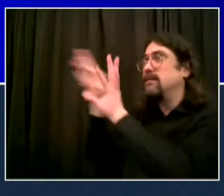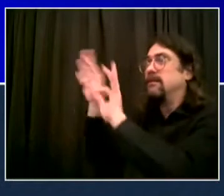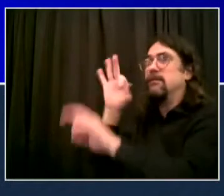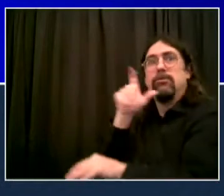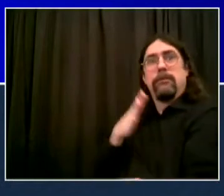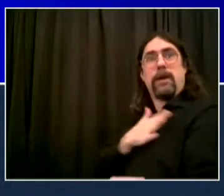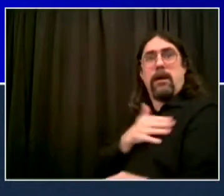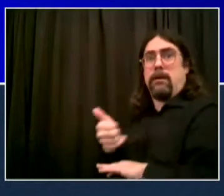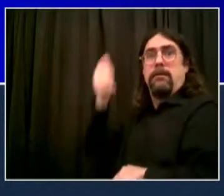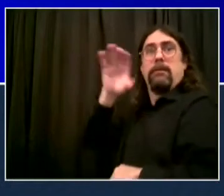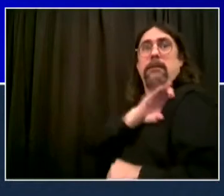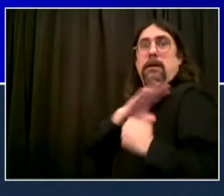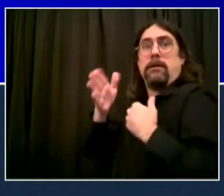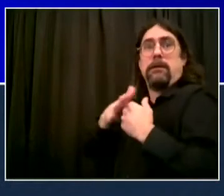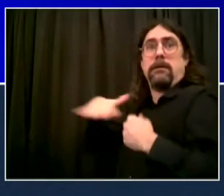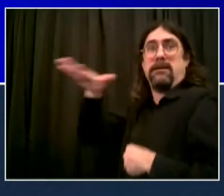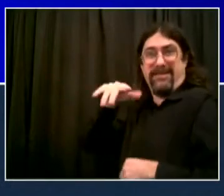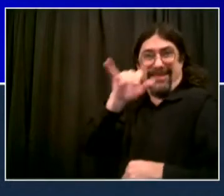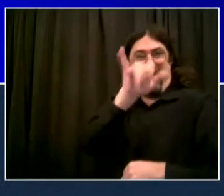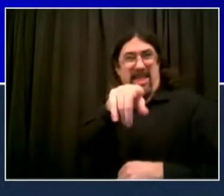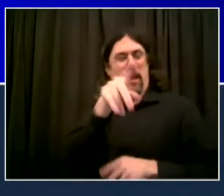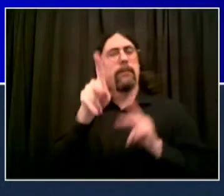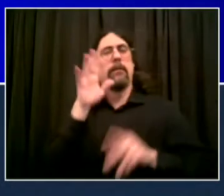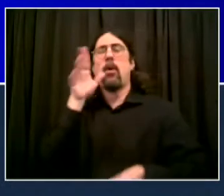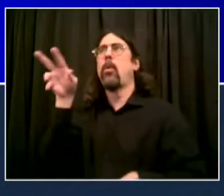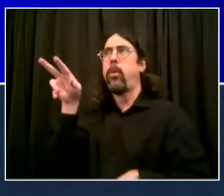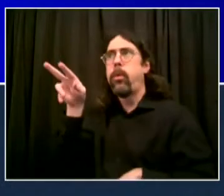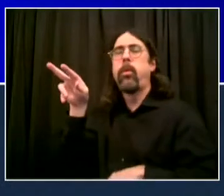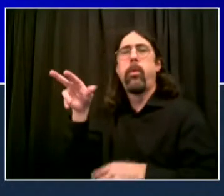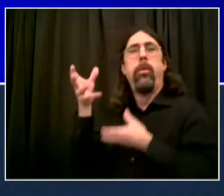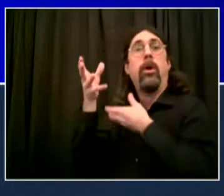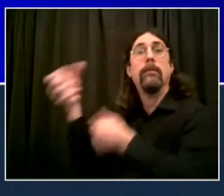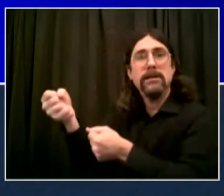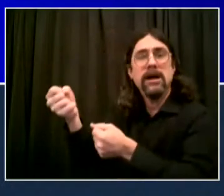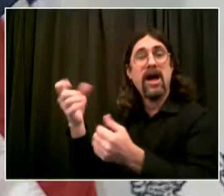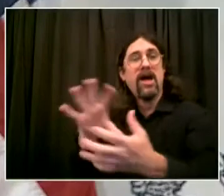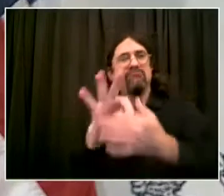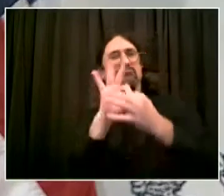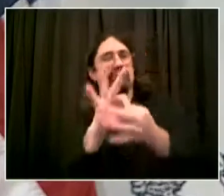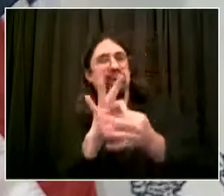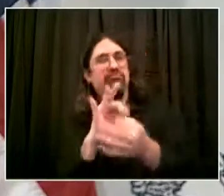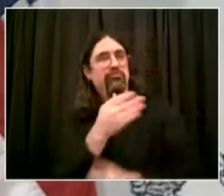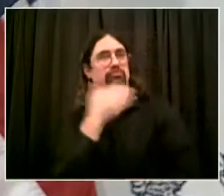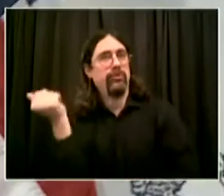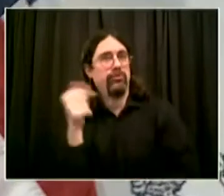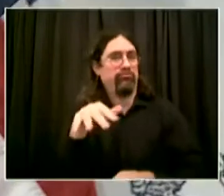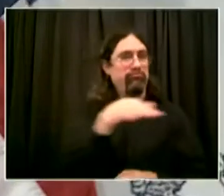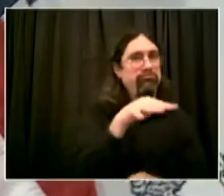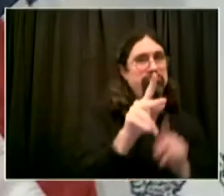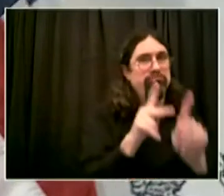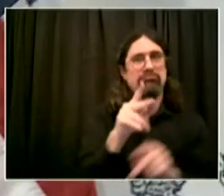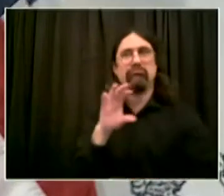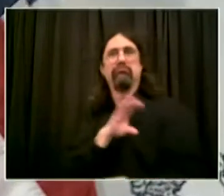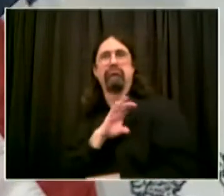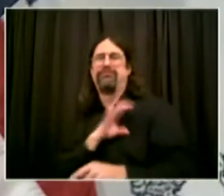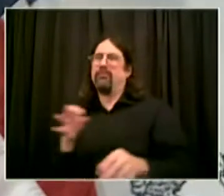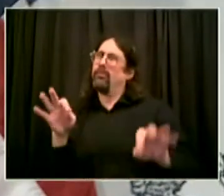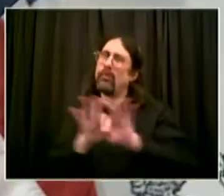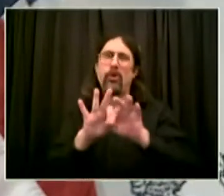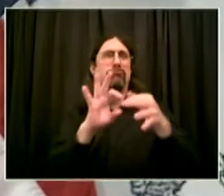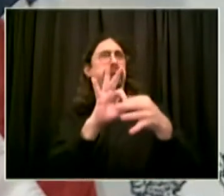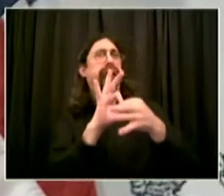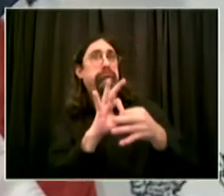that bond. Now, I like to give credit where credit is due. And this idea is something that